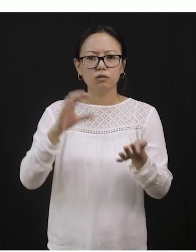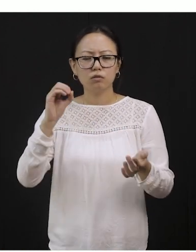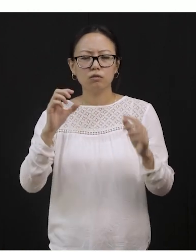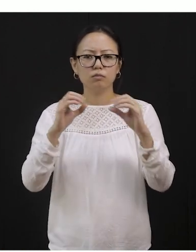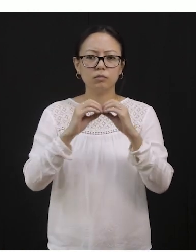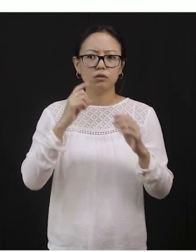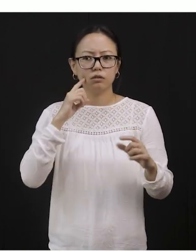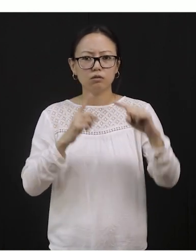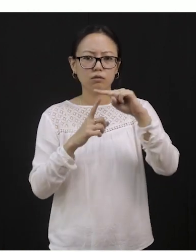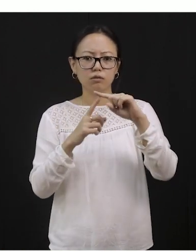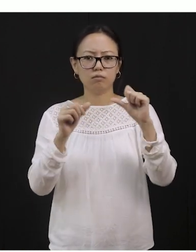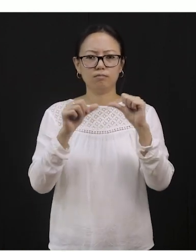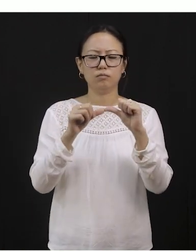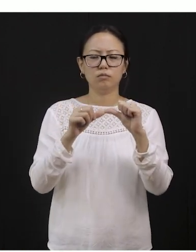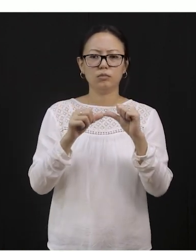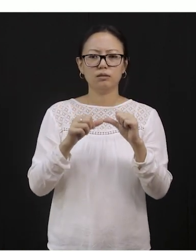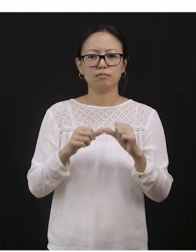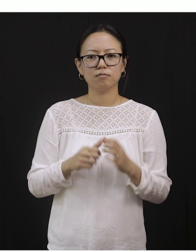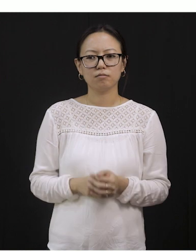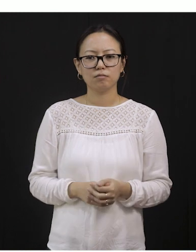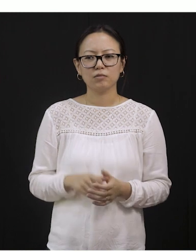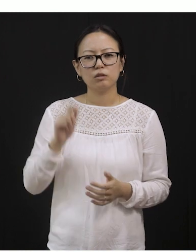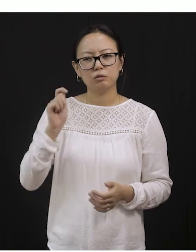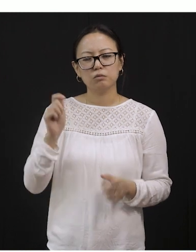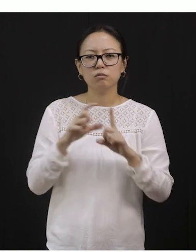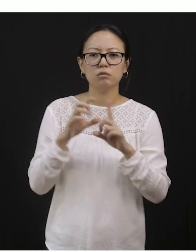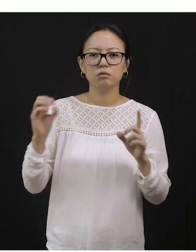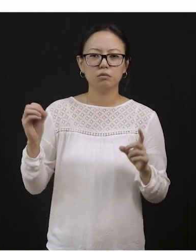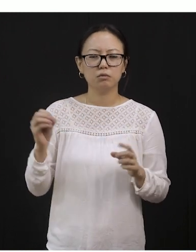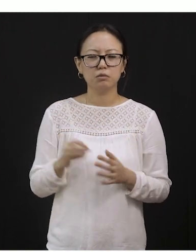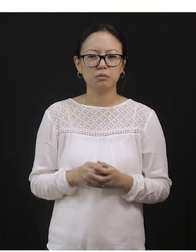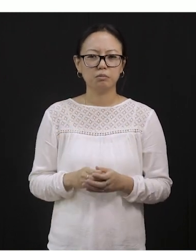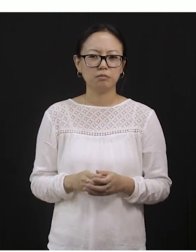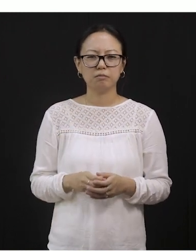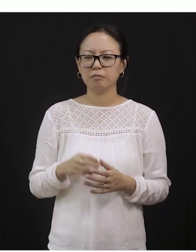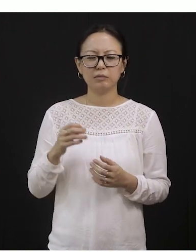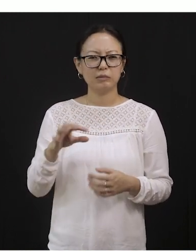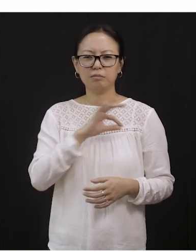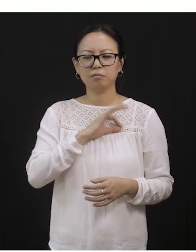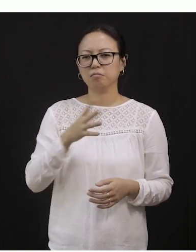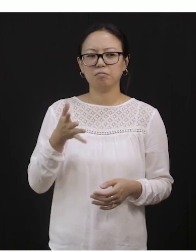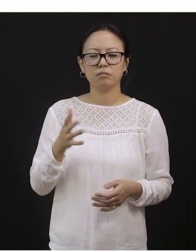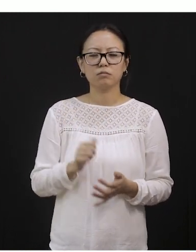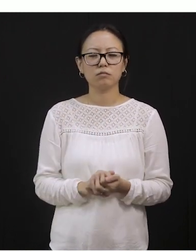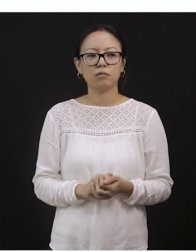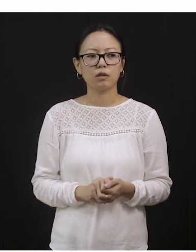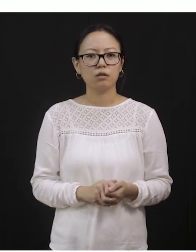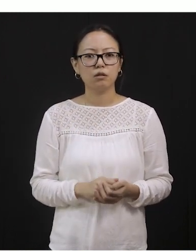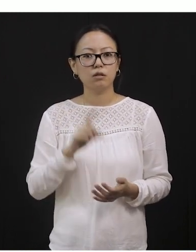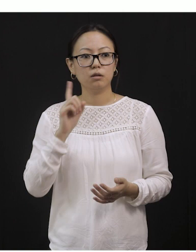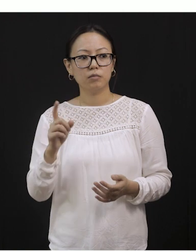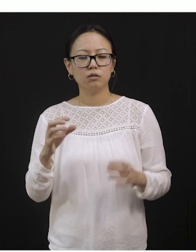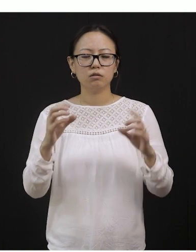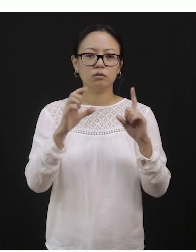right? And these two are inseparable. They're always together. Now, Doraemon is a very loyal friend